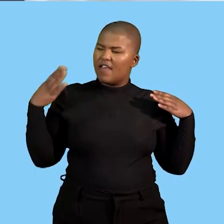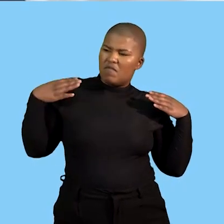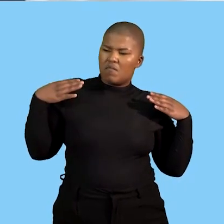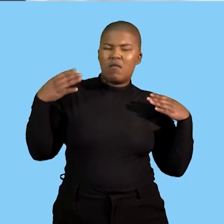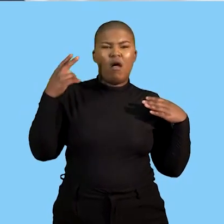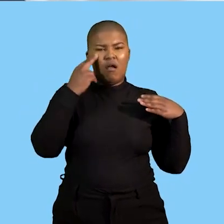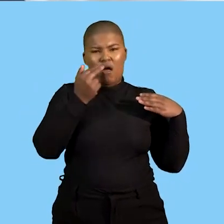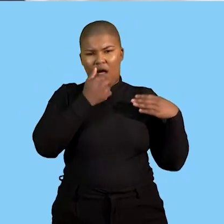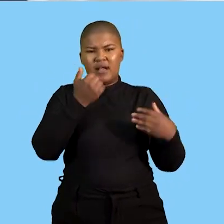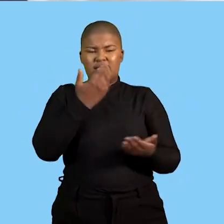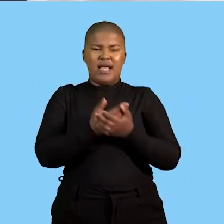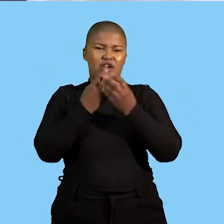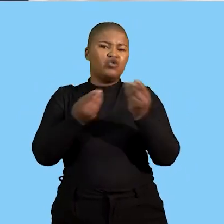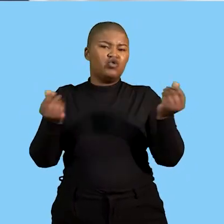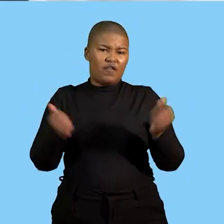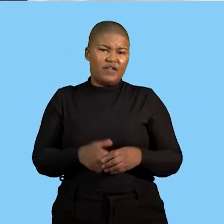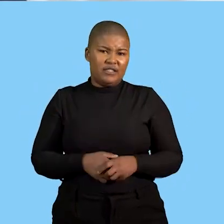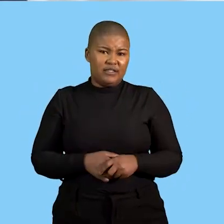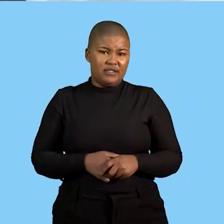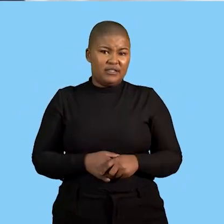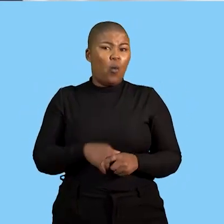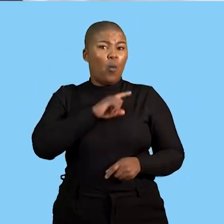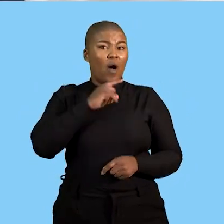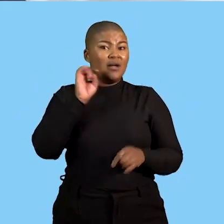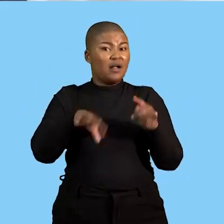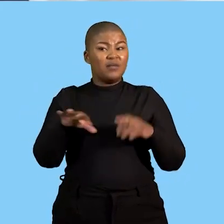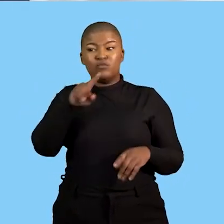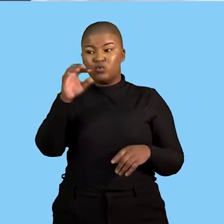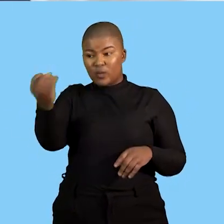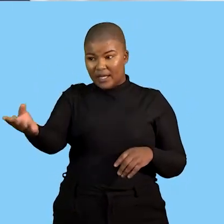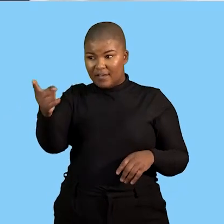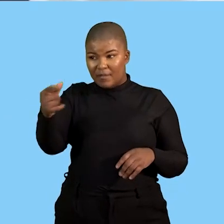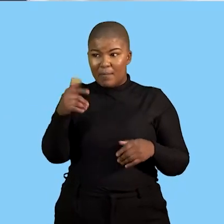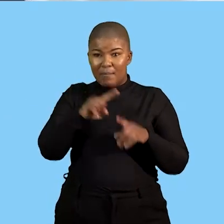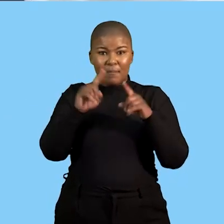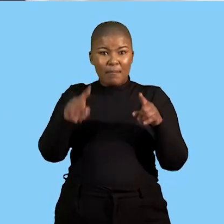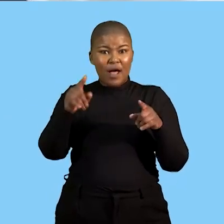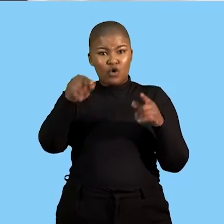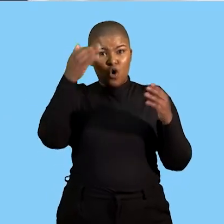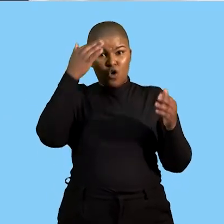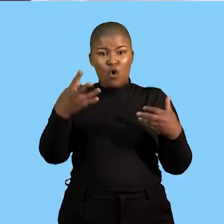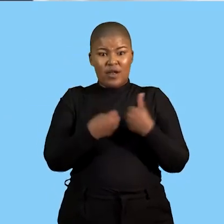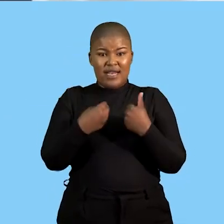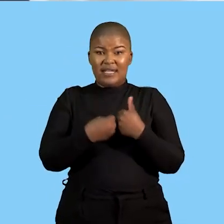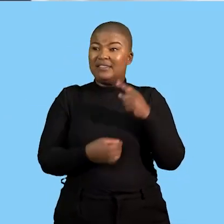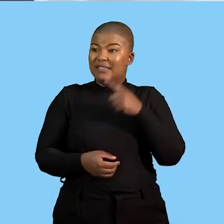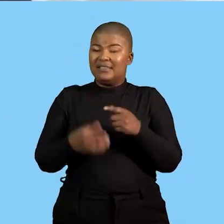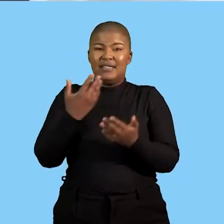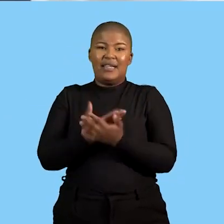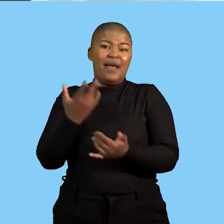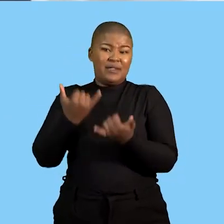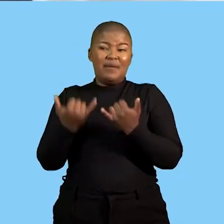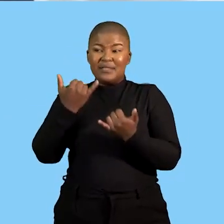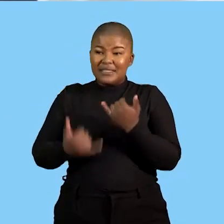without knowing their abilities can be a challenge because they can do mistakes, and as they do mistakes that can lead